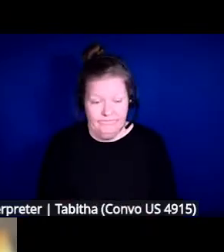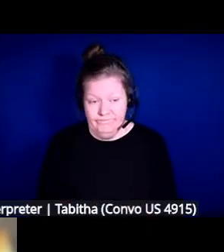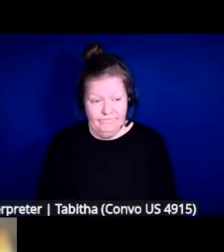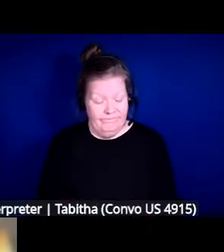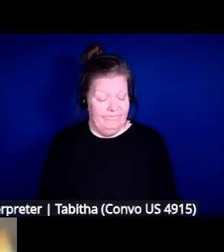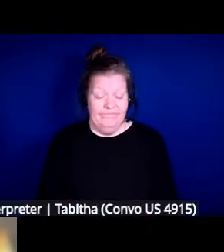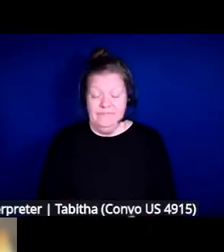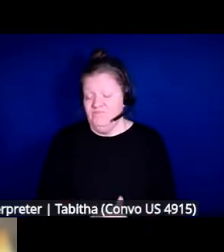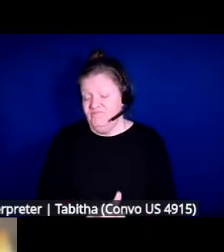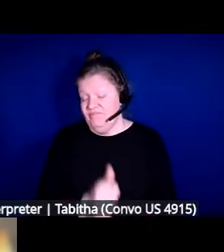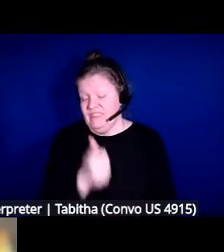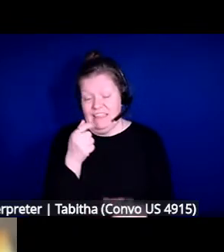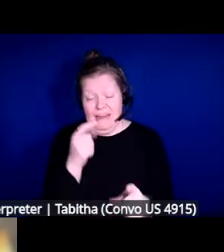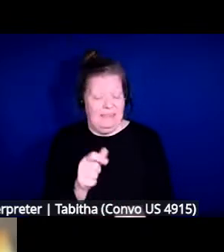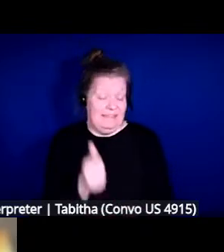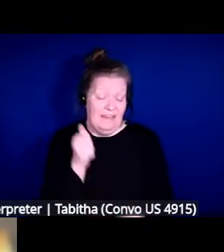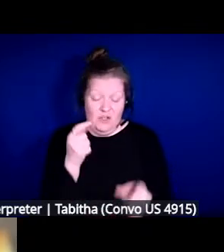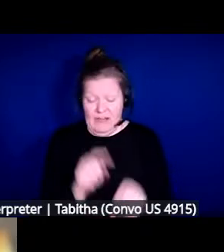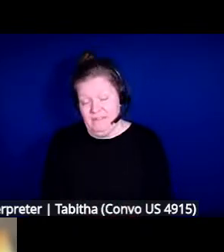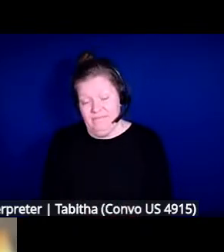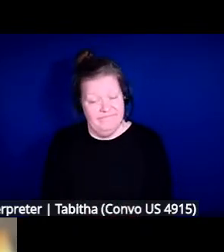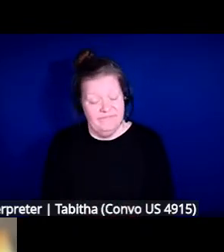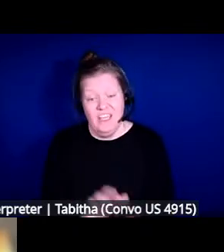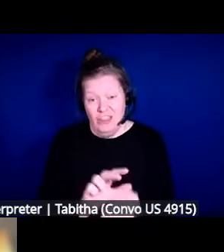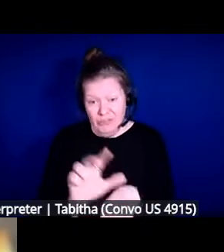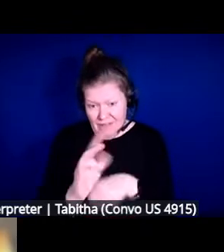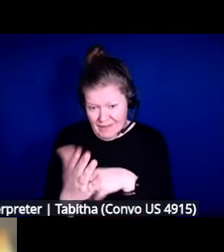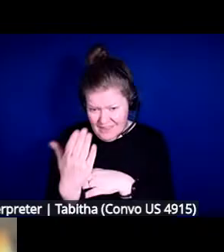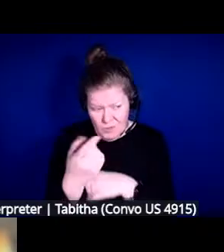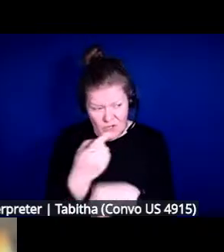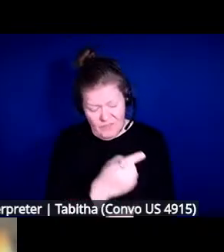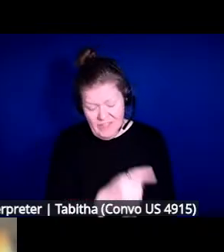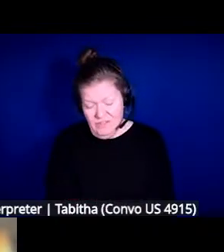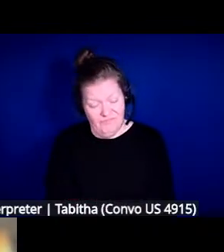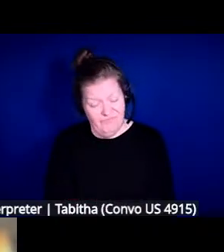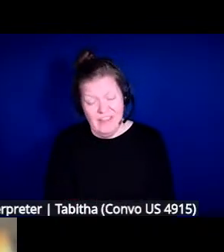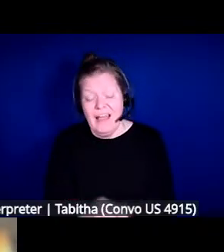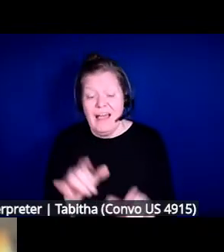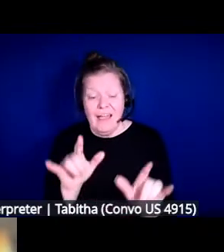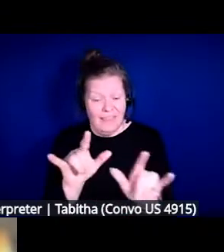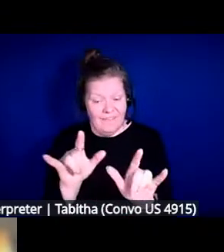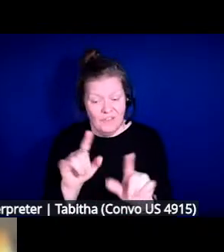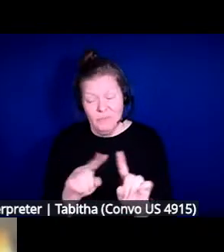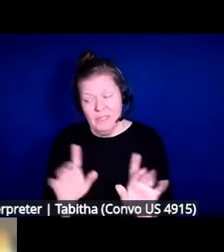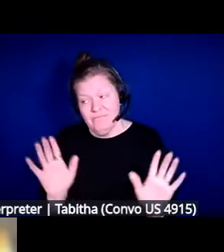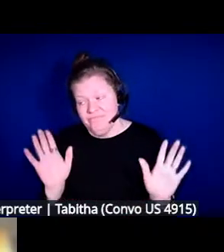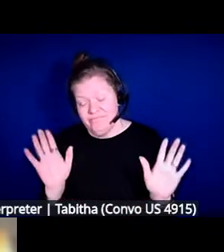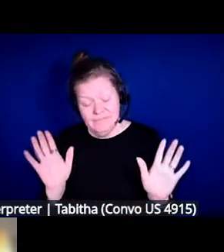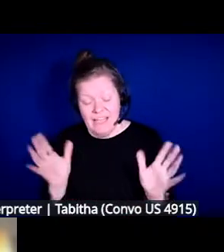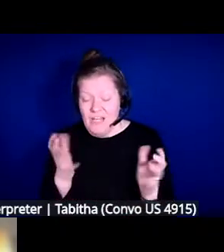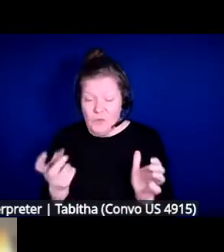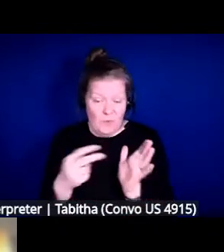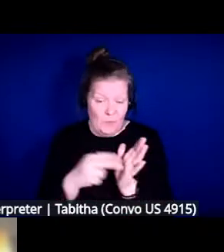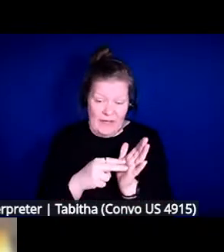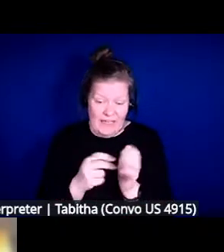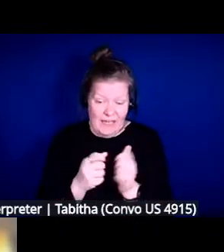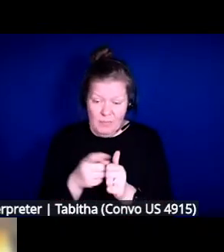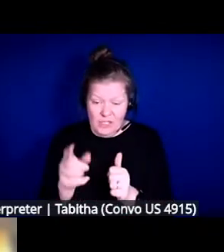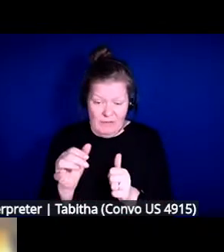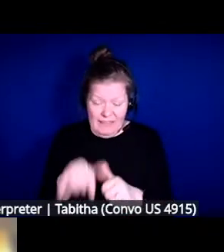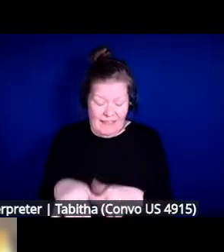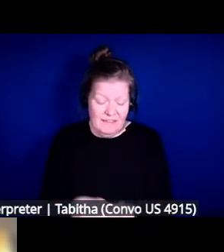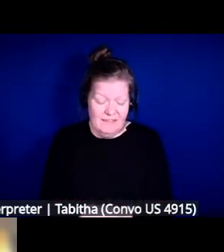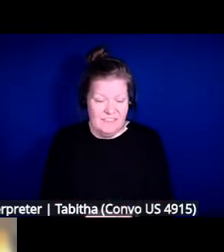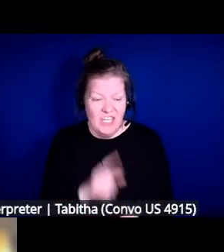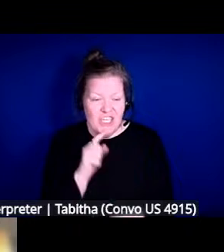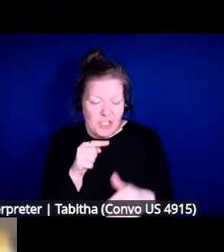Ain't happening. Not gonna happen. 3 o'clock in the morning over there. I love you, but I don't want to wake up with you like that. You